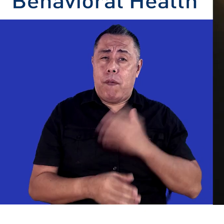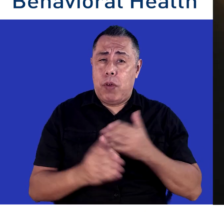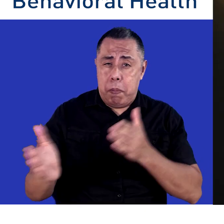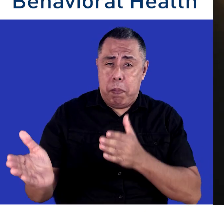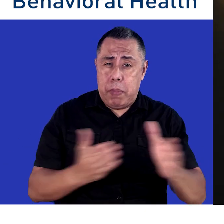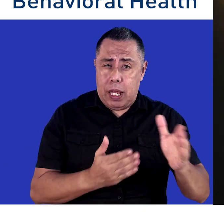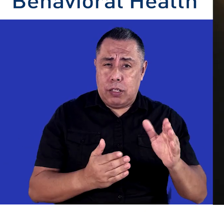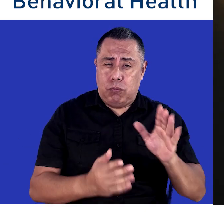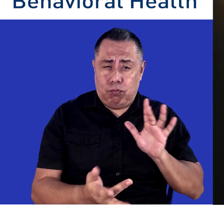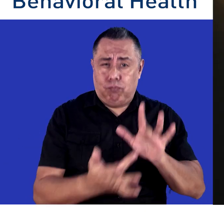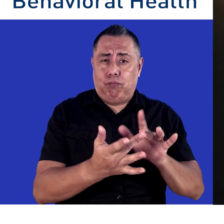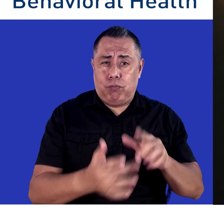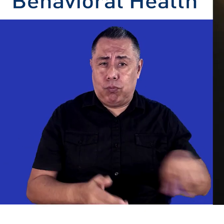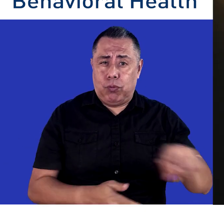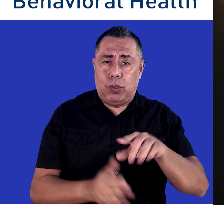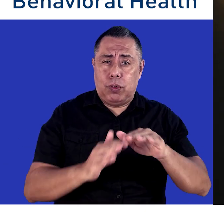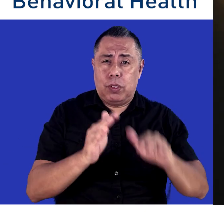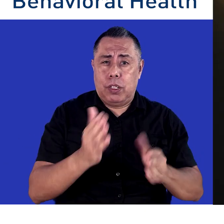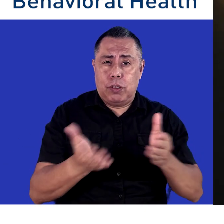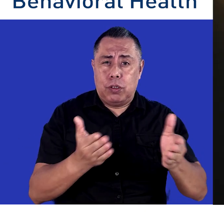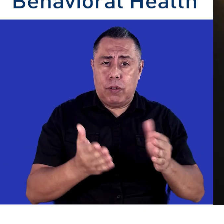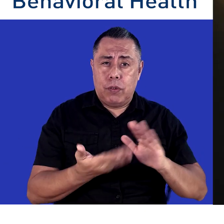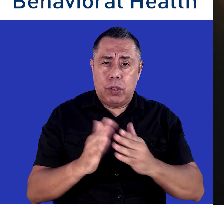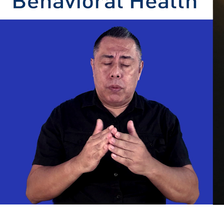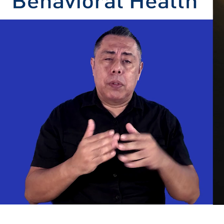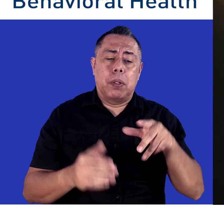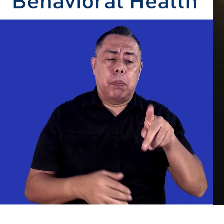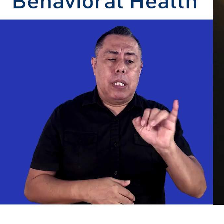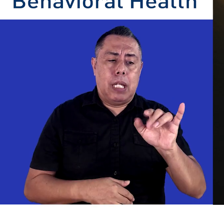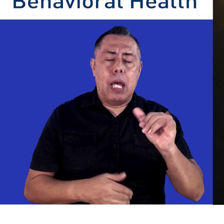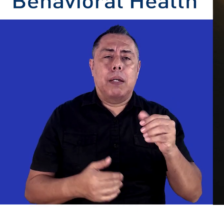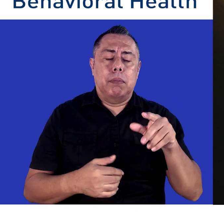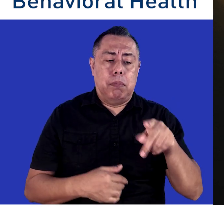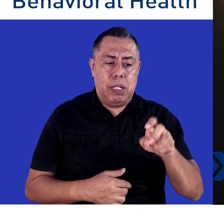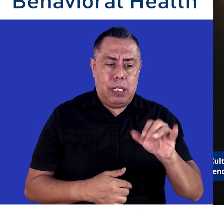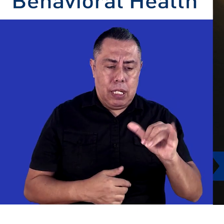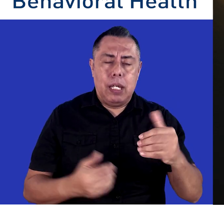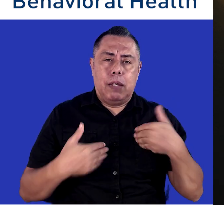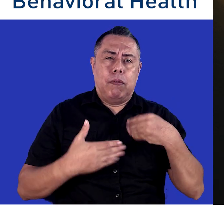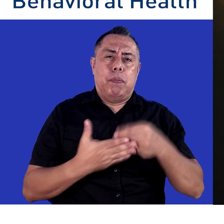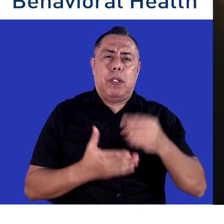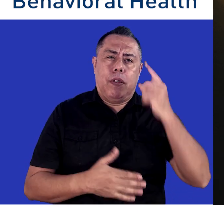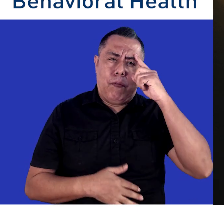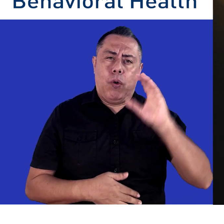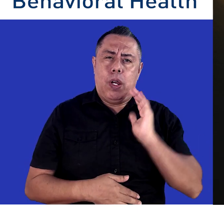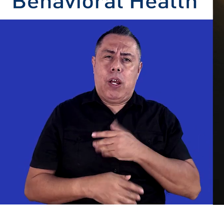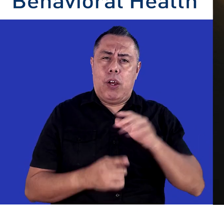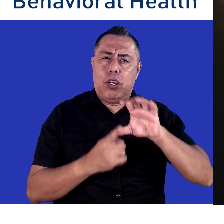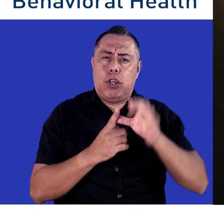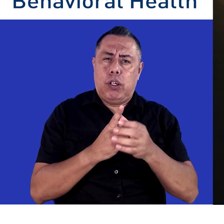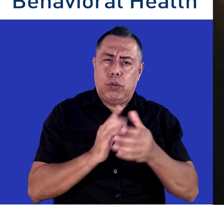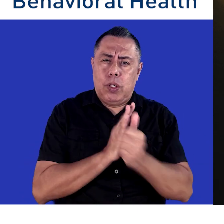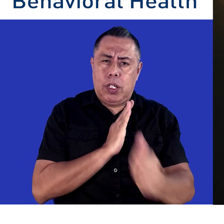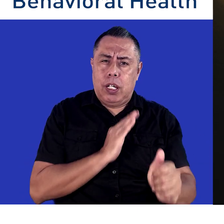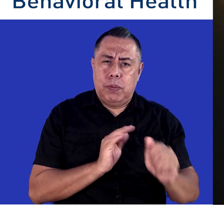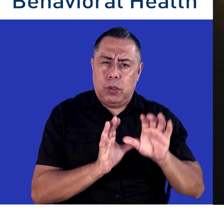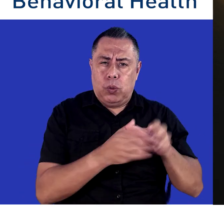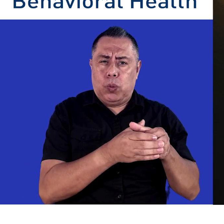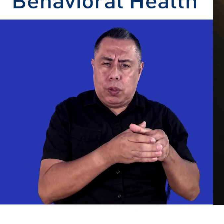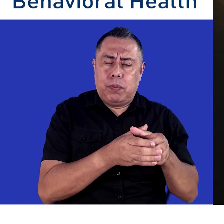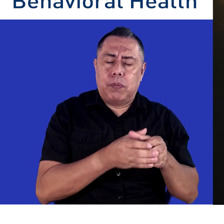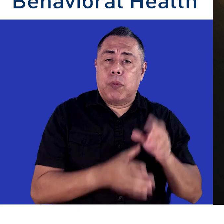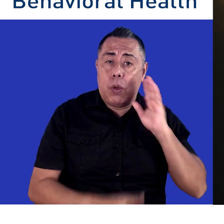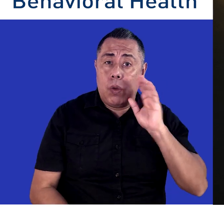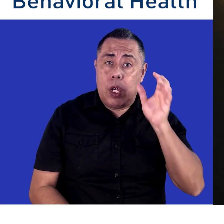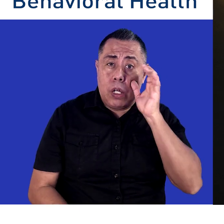reach those underserved communities, PEI also funds some activities under our Cultural Competency Unit. Now we'll hear from the Cultural Competency